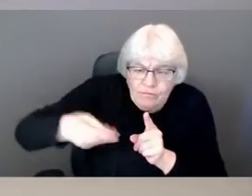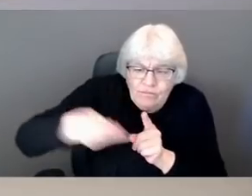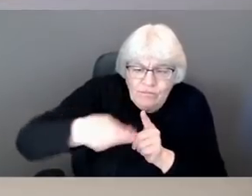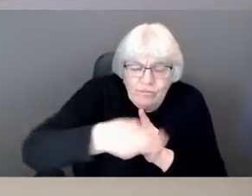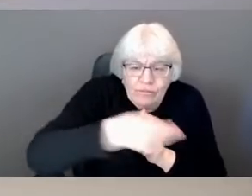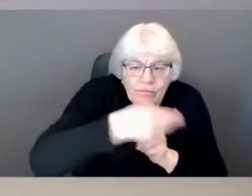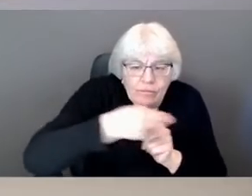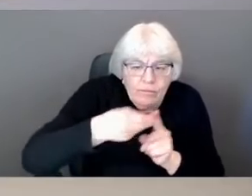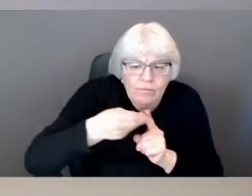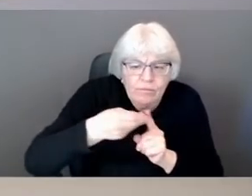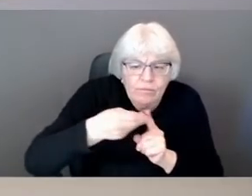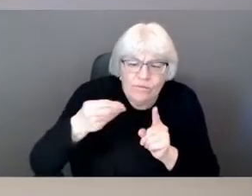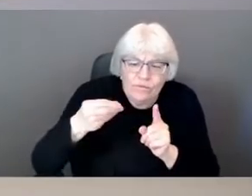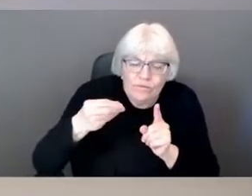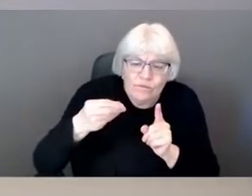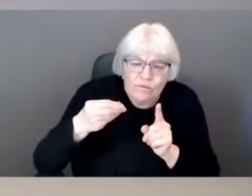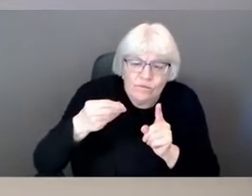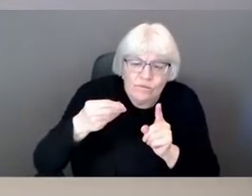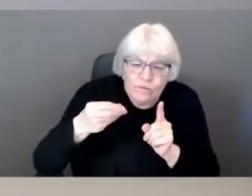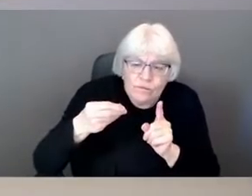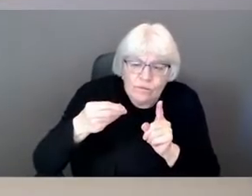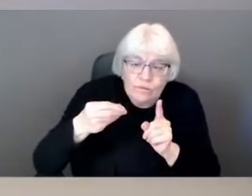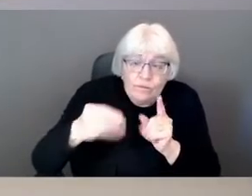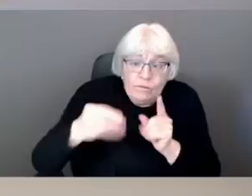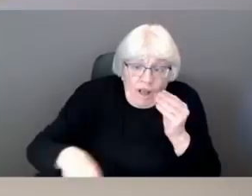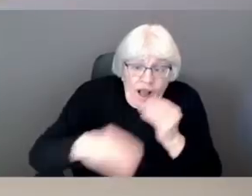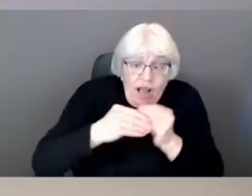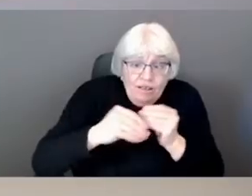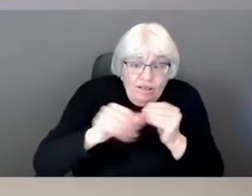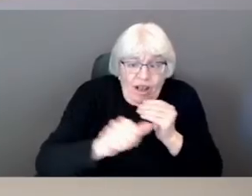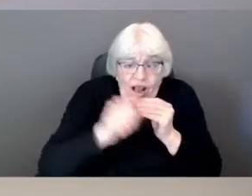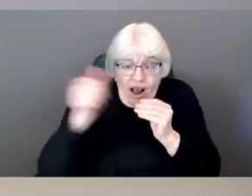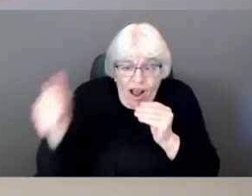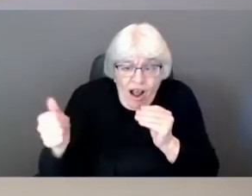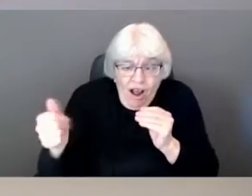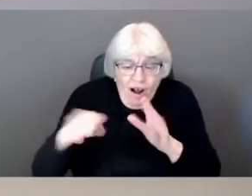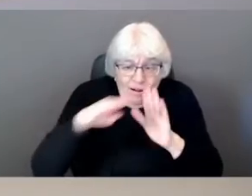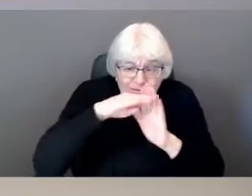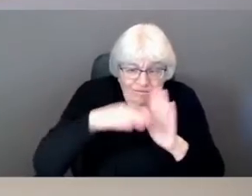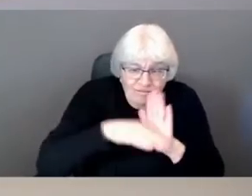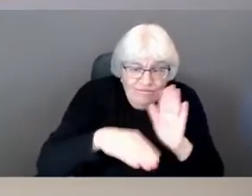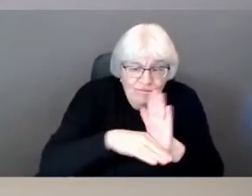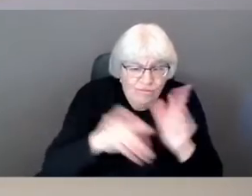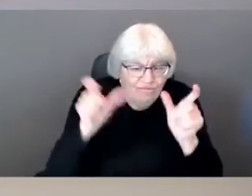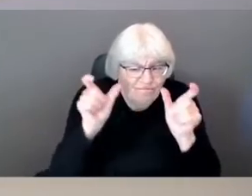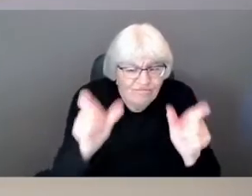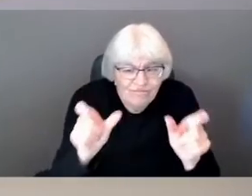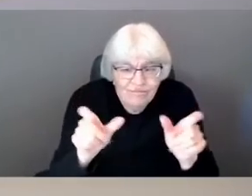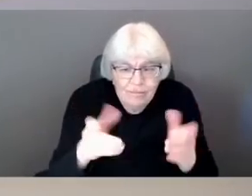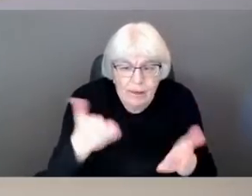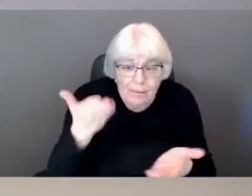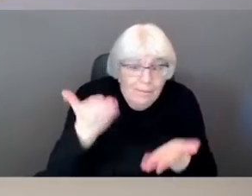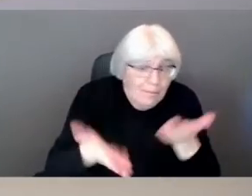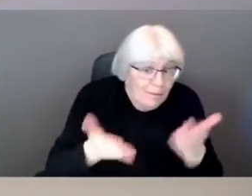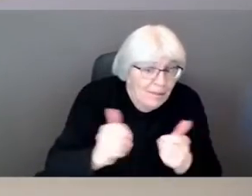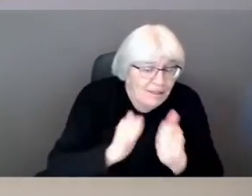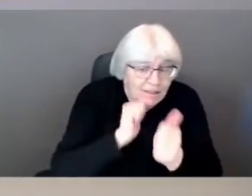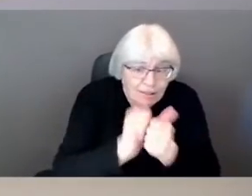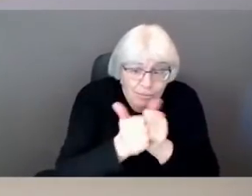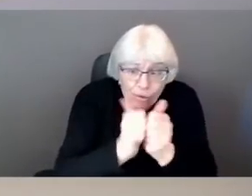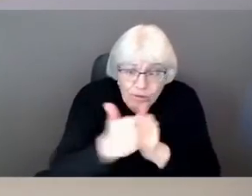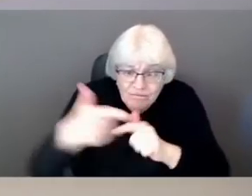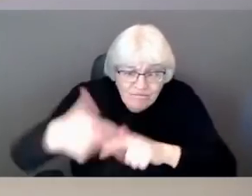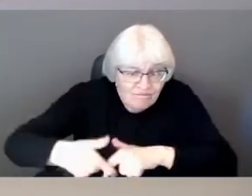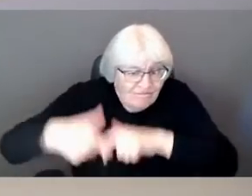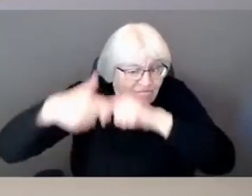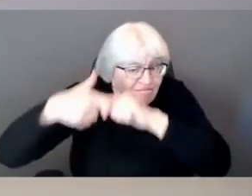to be implemented? Let's say, a pause on organized sports or anything else like that. Well,